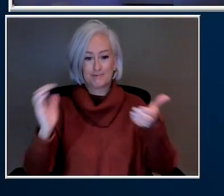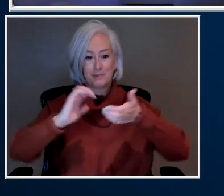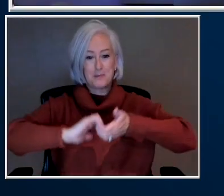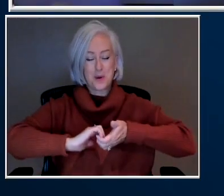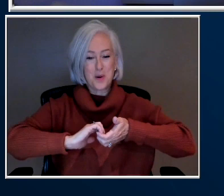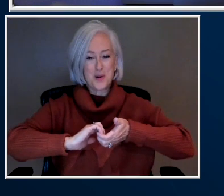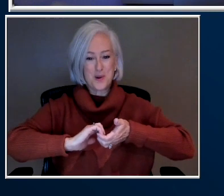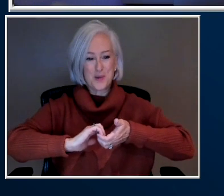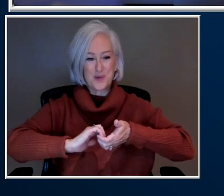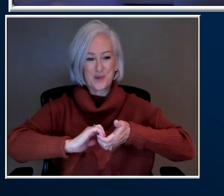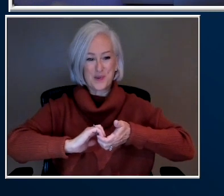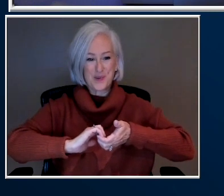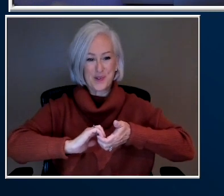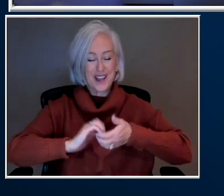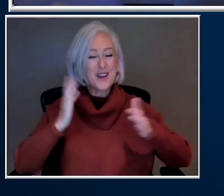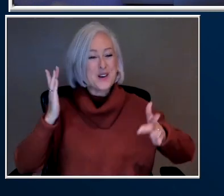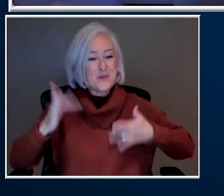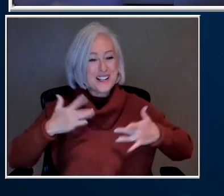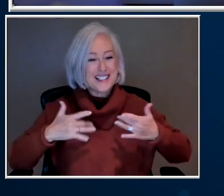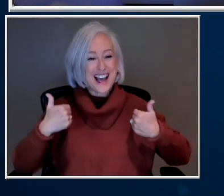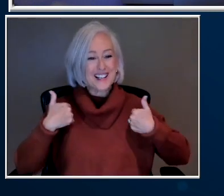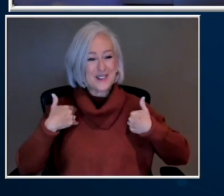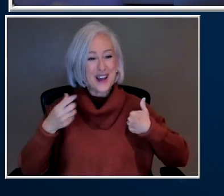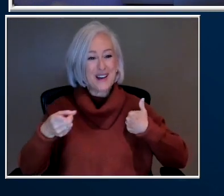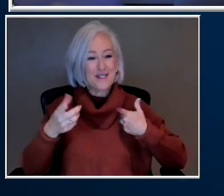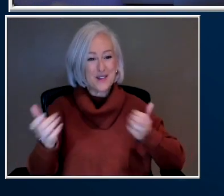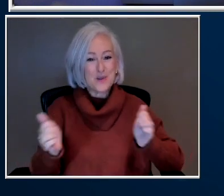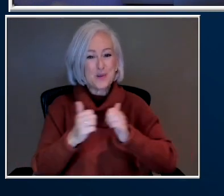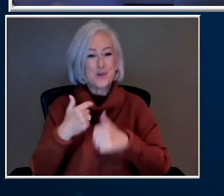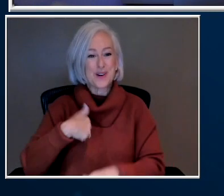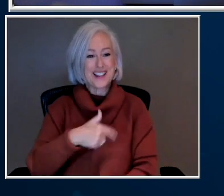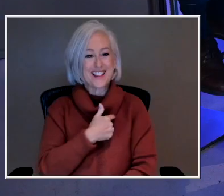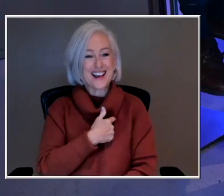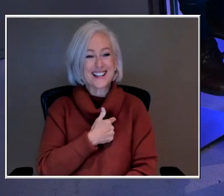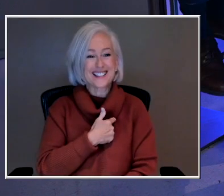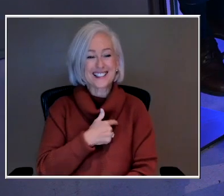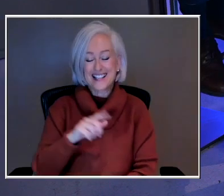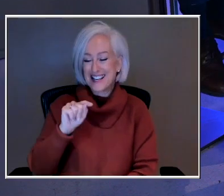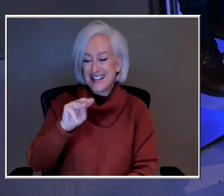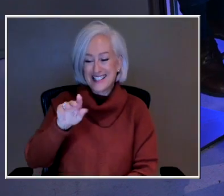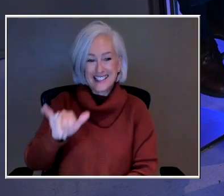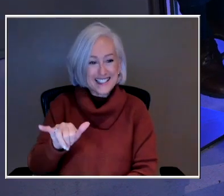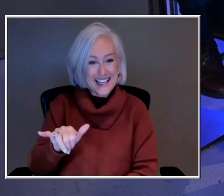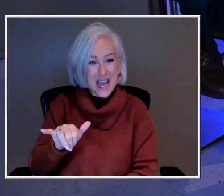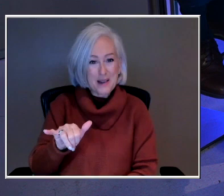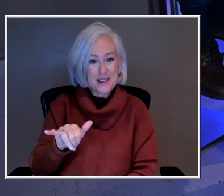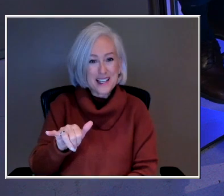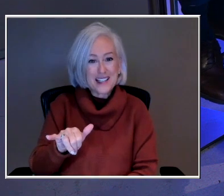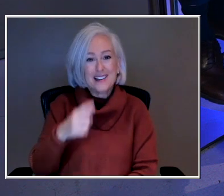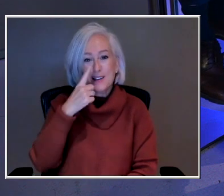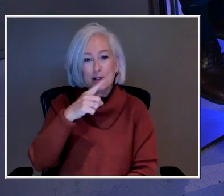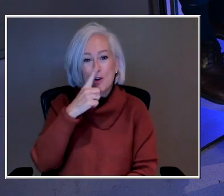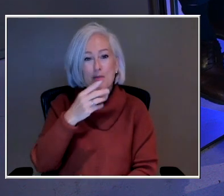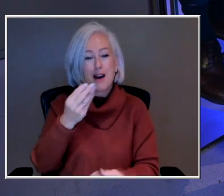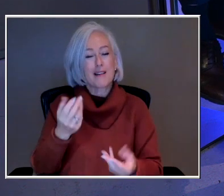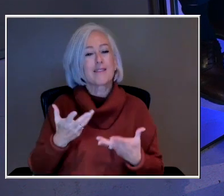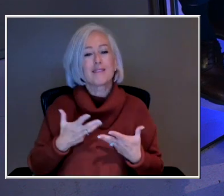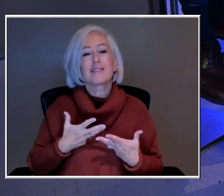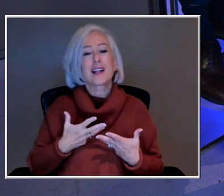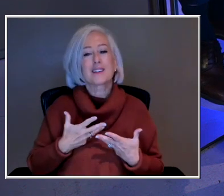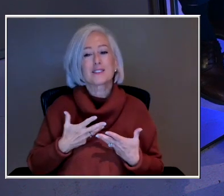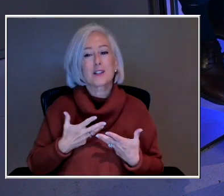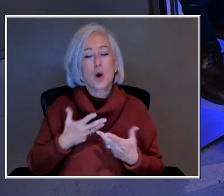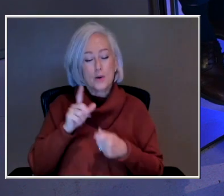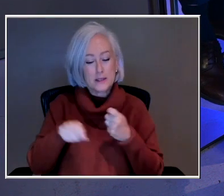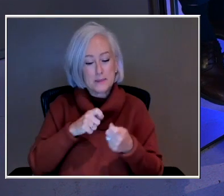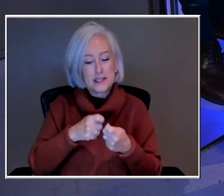have you and the Current with us. Tammy, the health system shares the same focus as KC Current as far as caring specifically for female athletes.